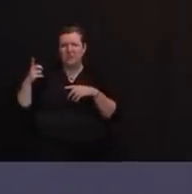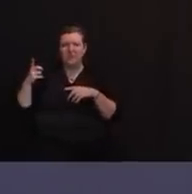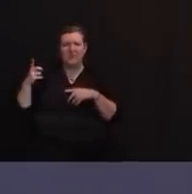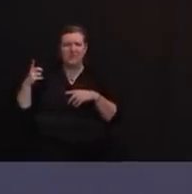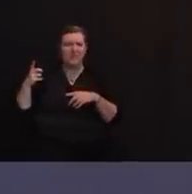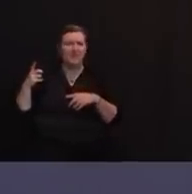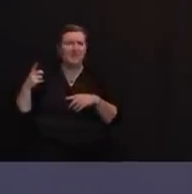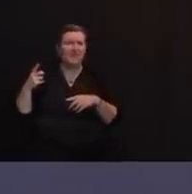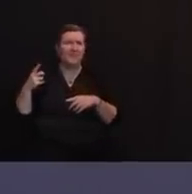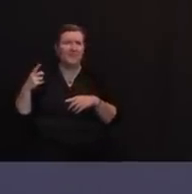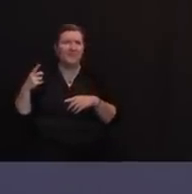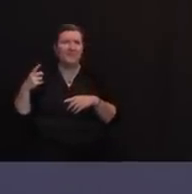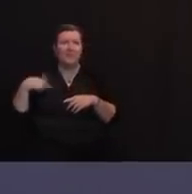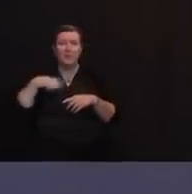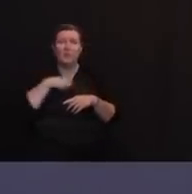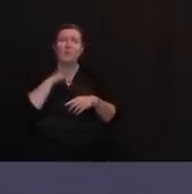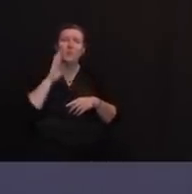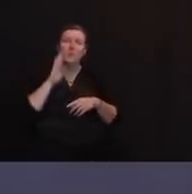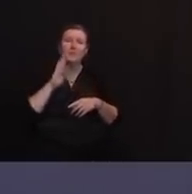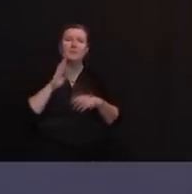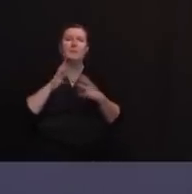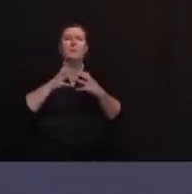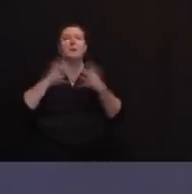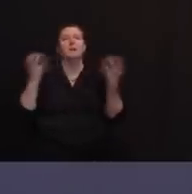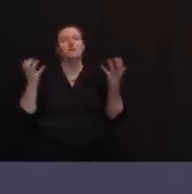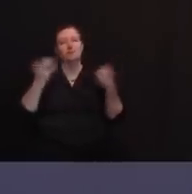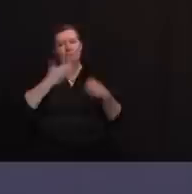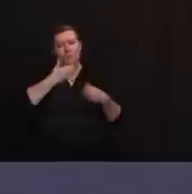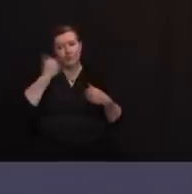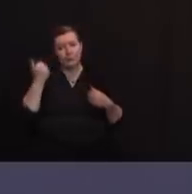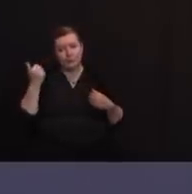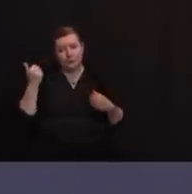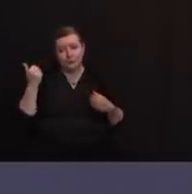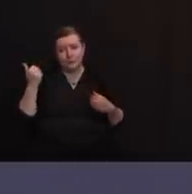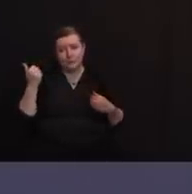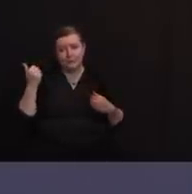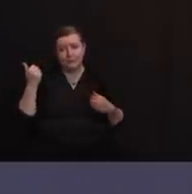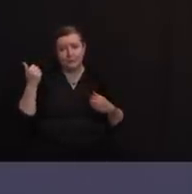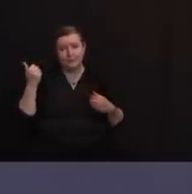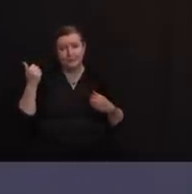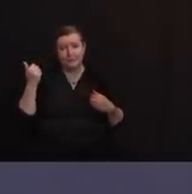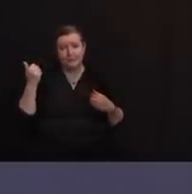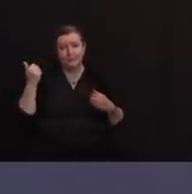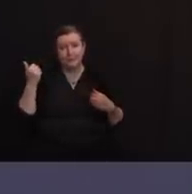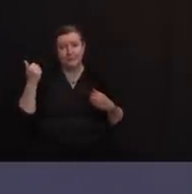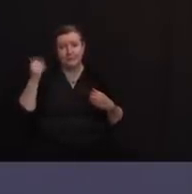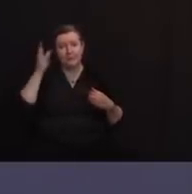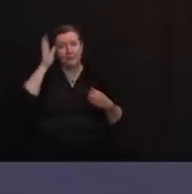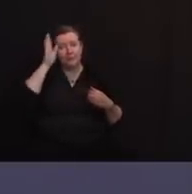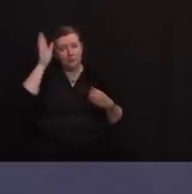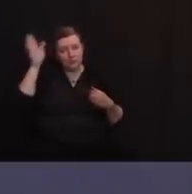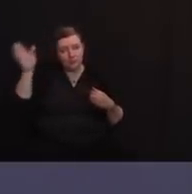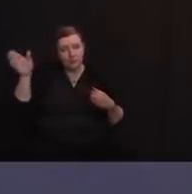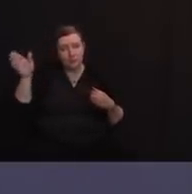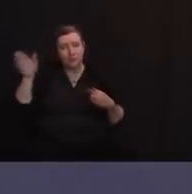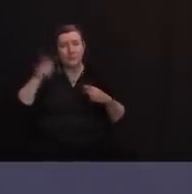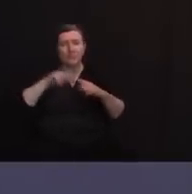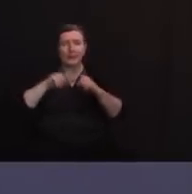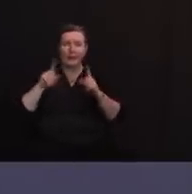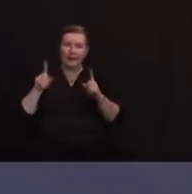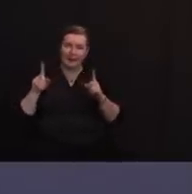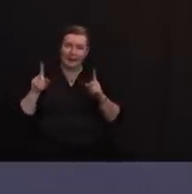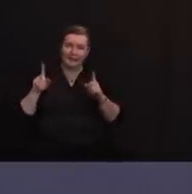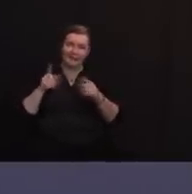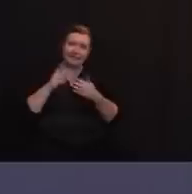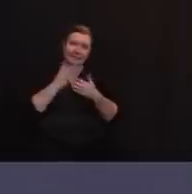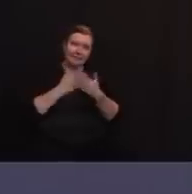dramatically different and better place, but some of the stuff we're doing now is probably going to stay with us. Whether or not we're above and again, I'm